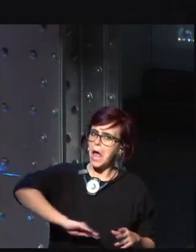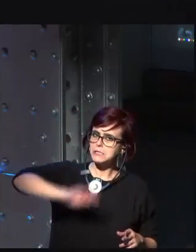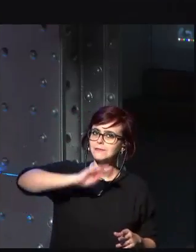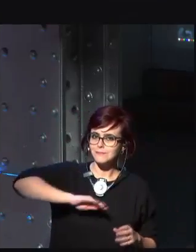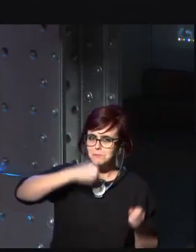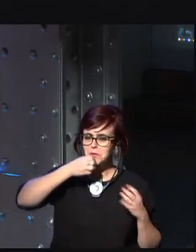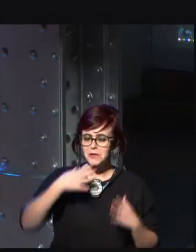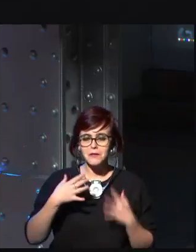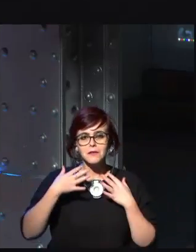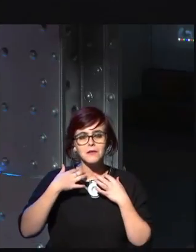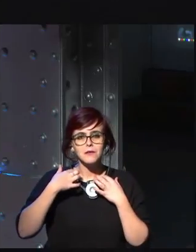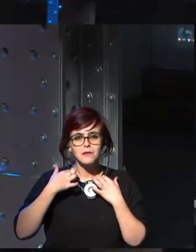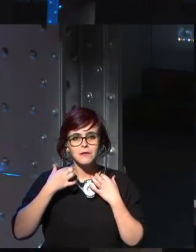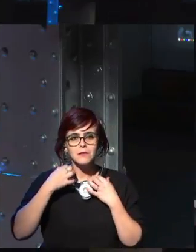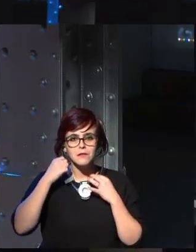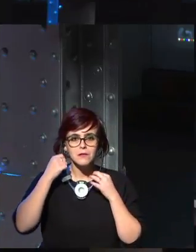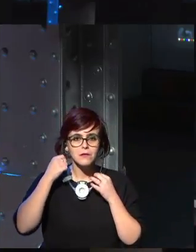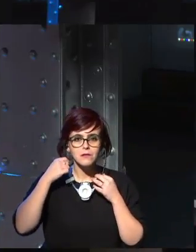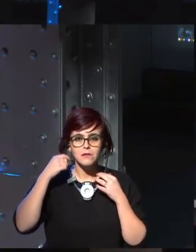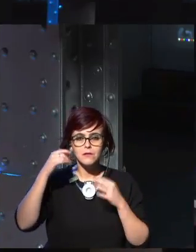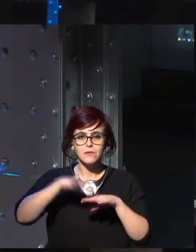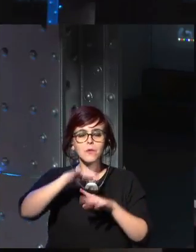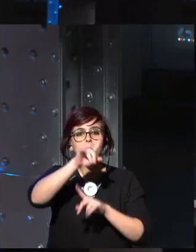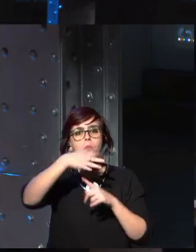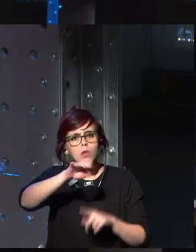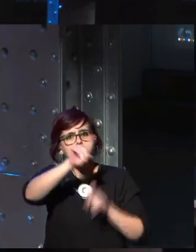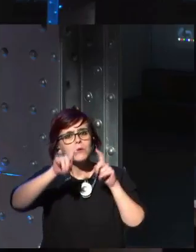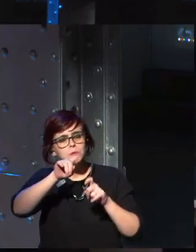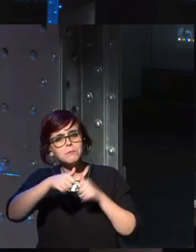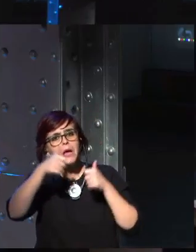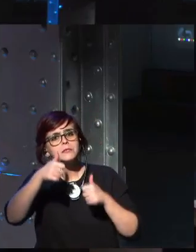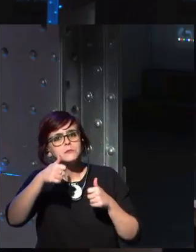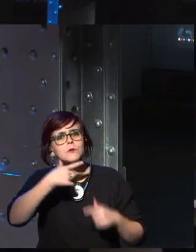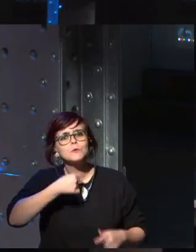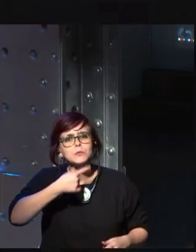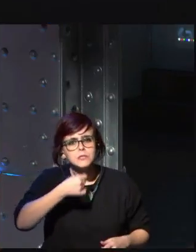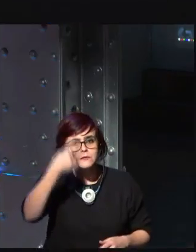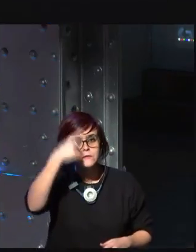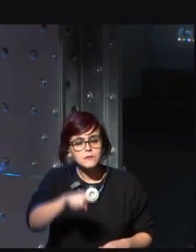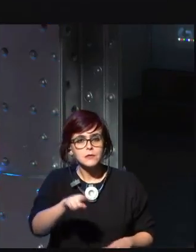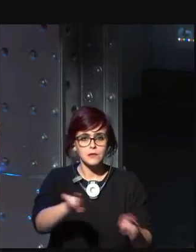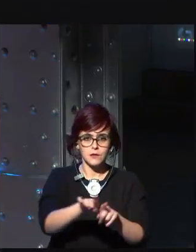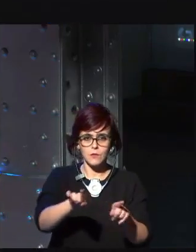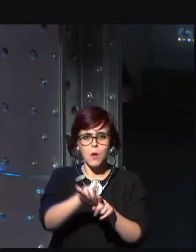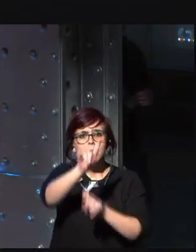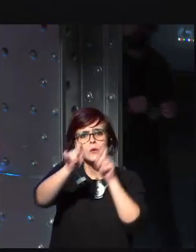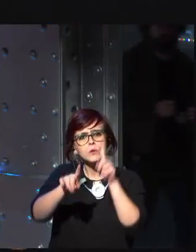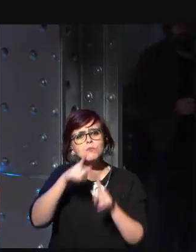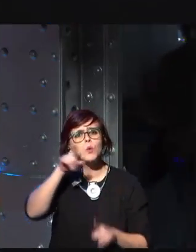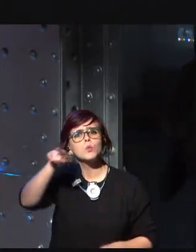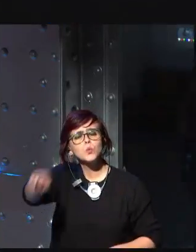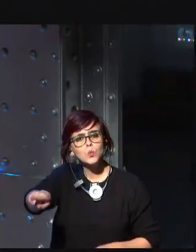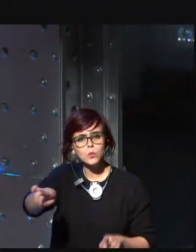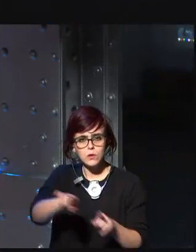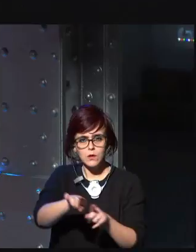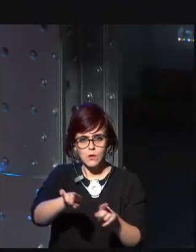quite a few hands have gone up, actually. So probably you could have better questions than I will. But I'd like to ask you